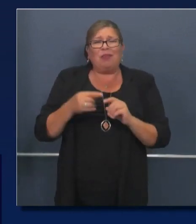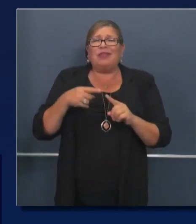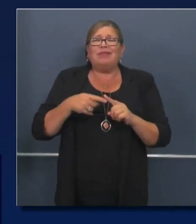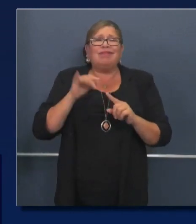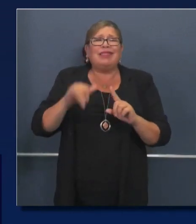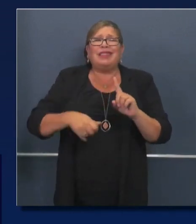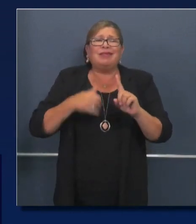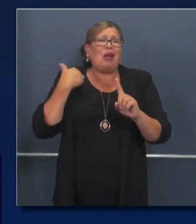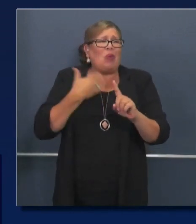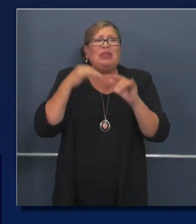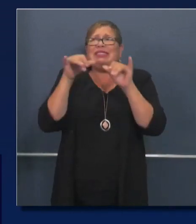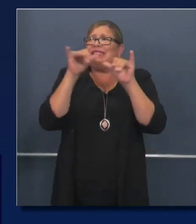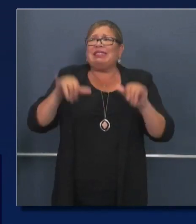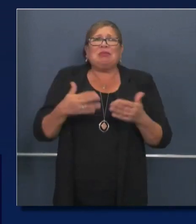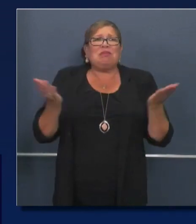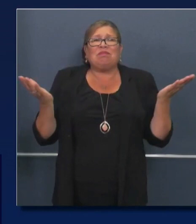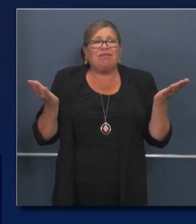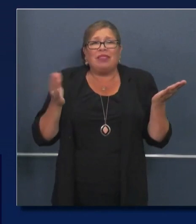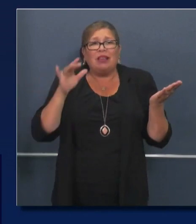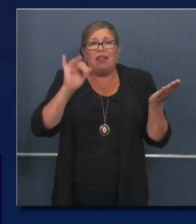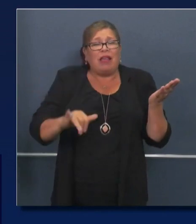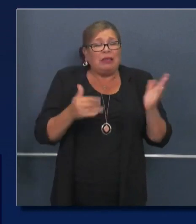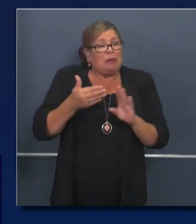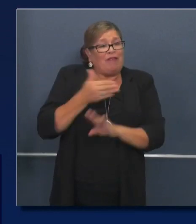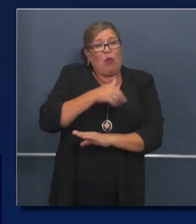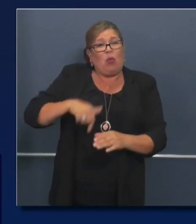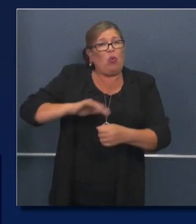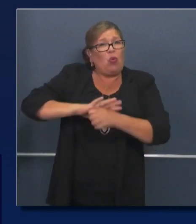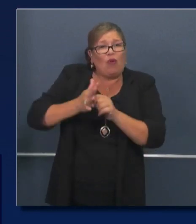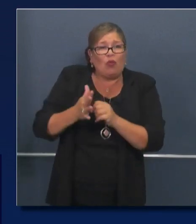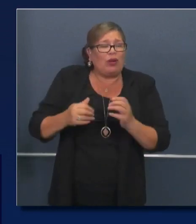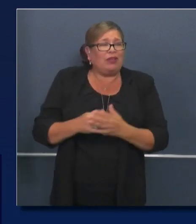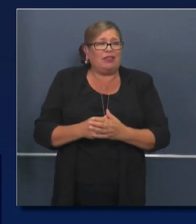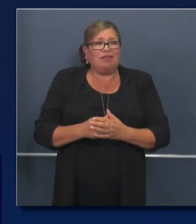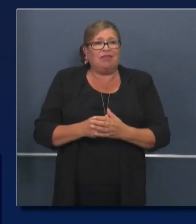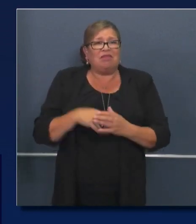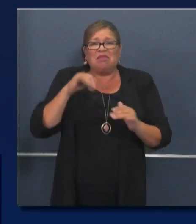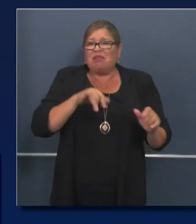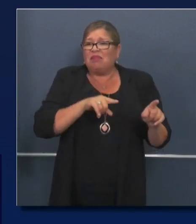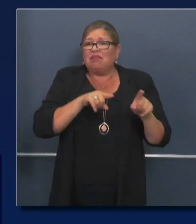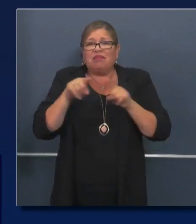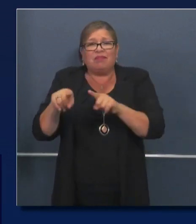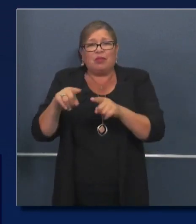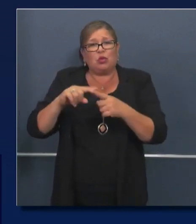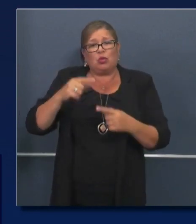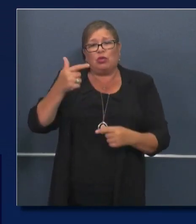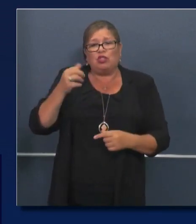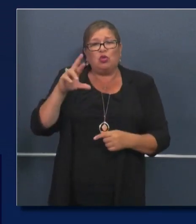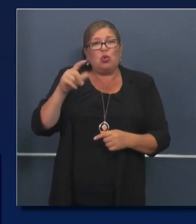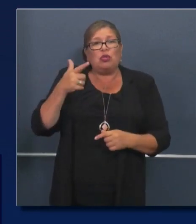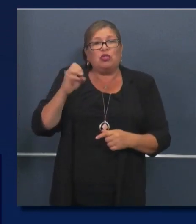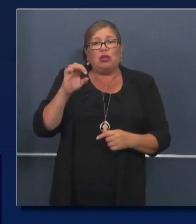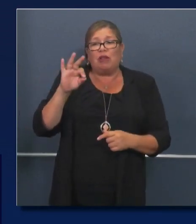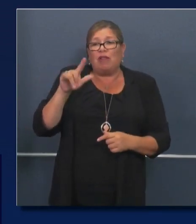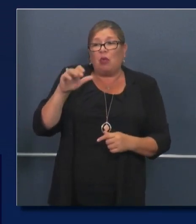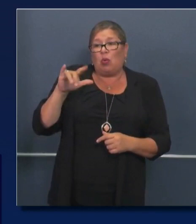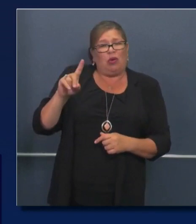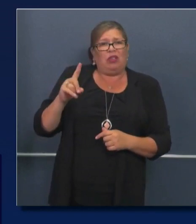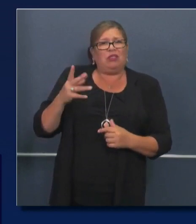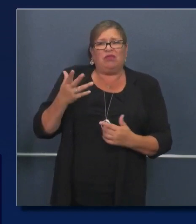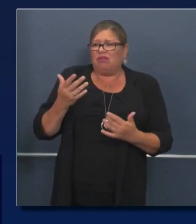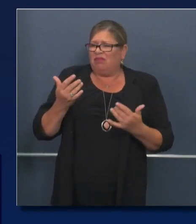predate the incident, this tragic death of George Floyd, that fundamentally are being highlighted at this moment of